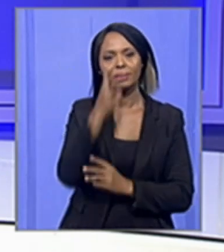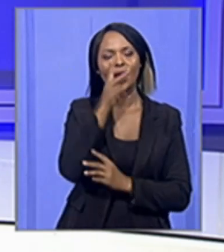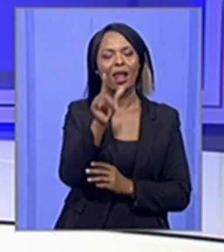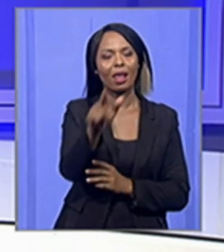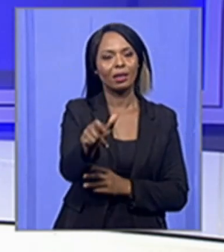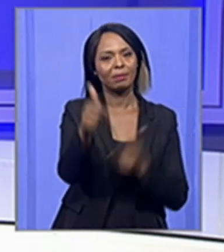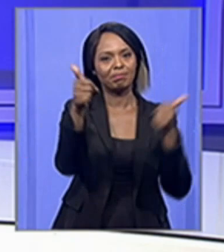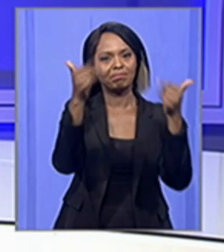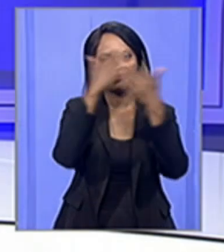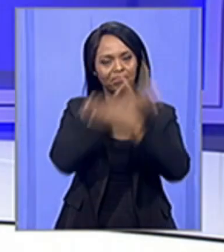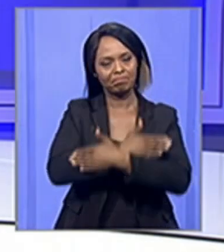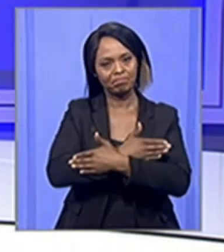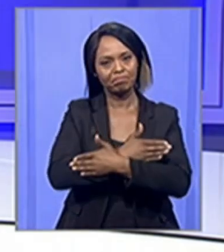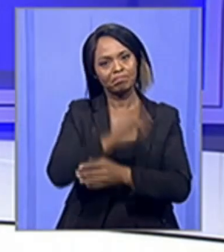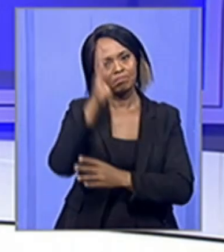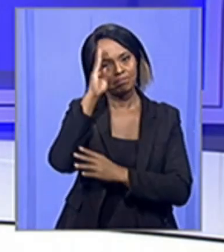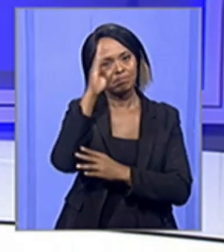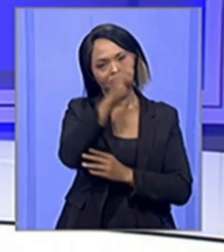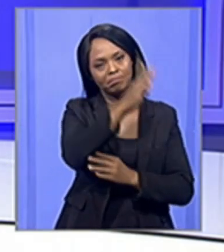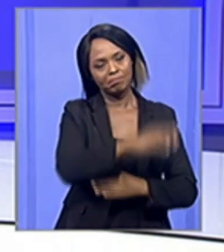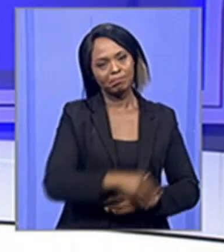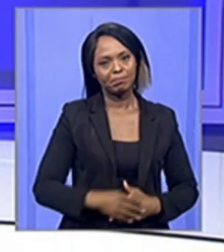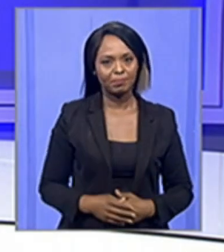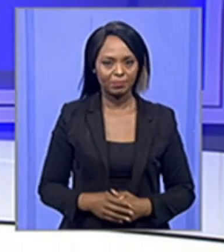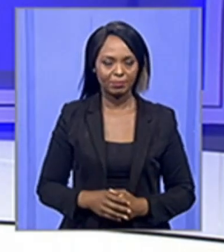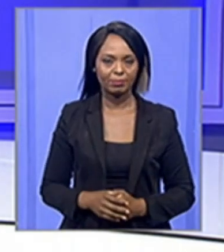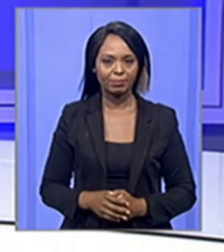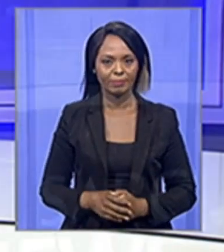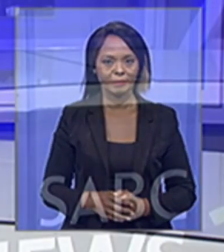nakong yeo e tlago go bile bosego ba le lena.